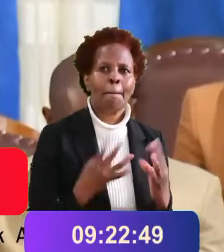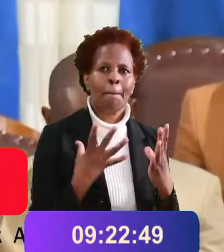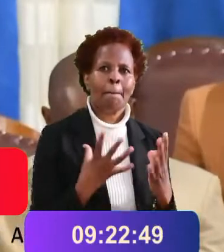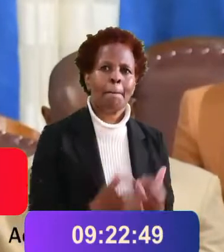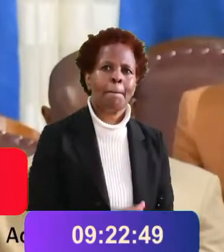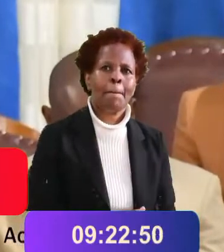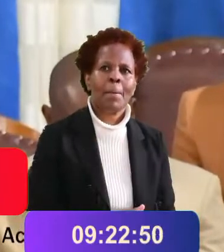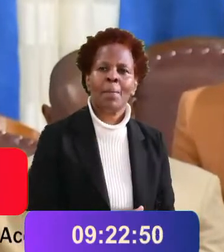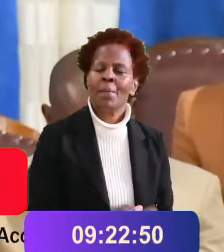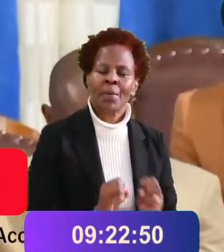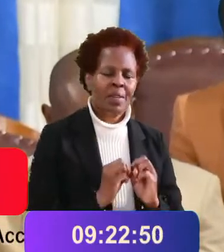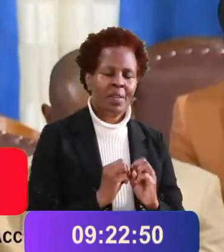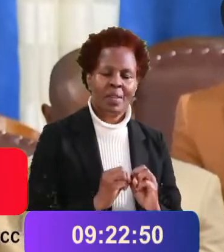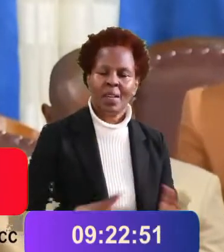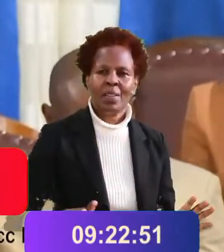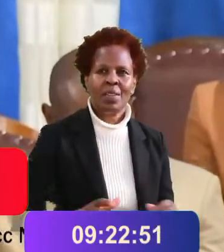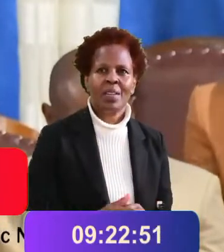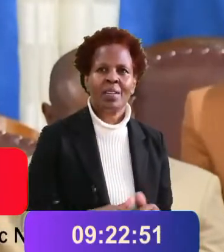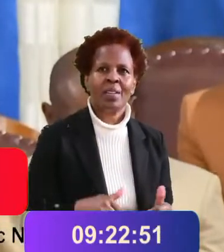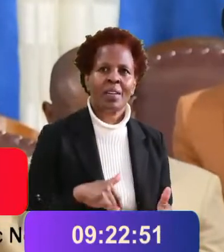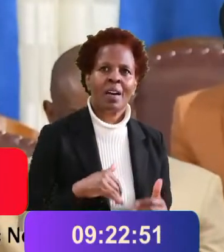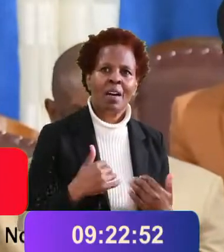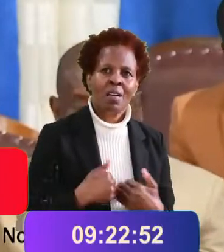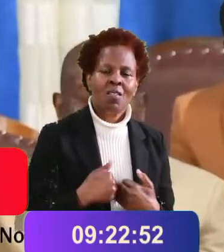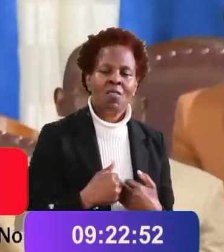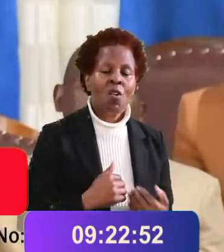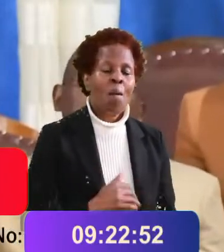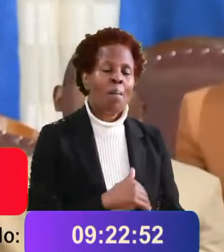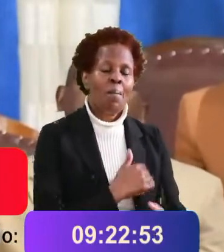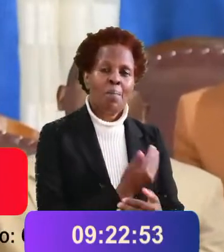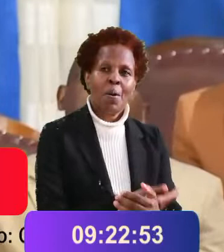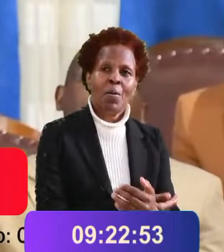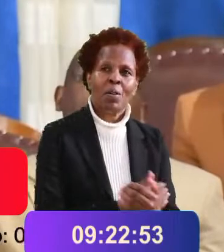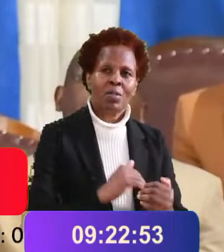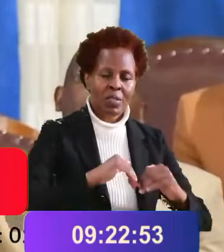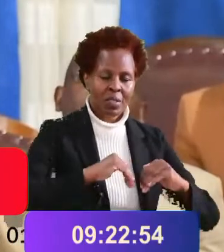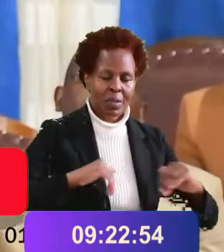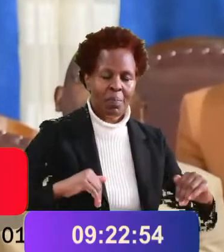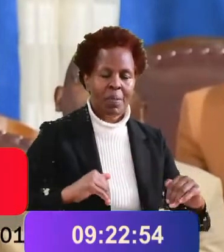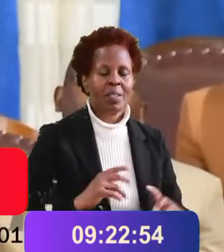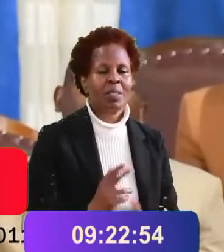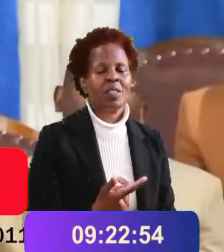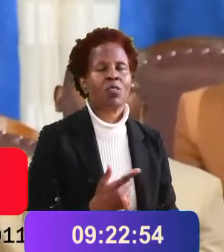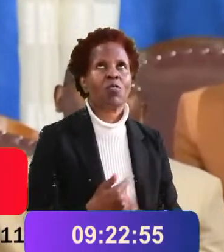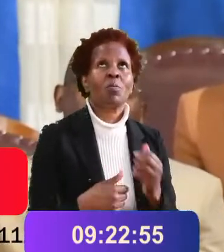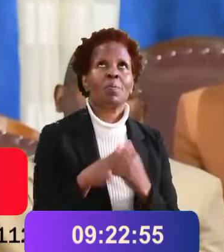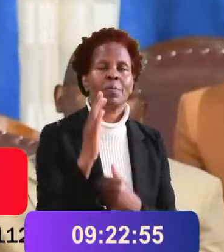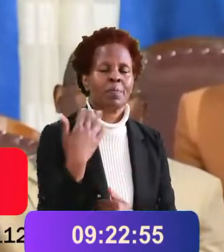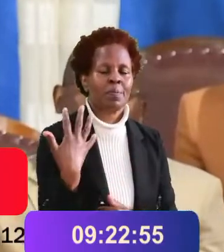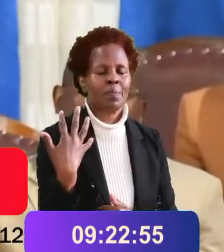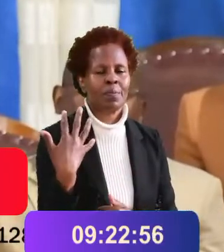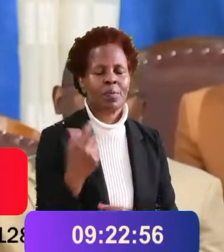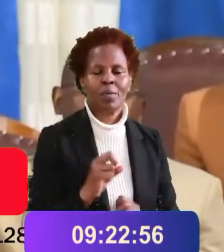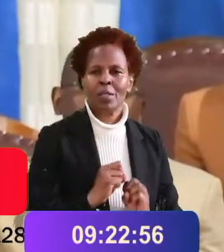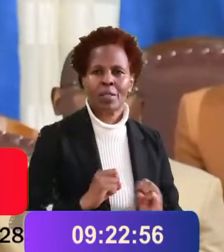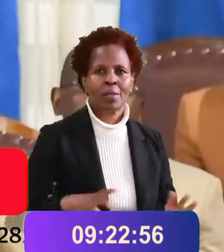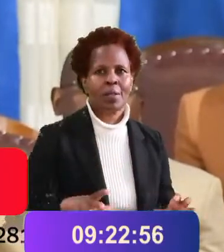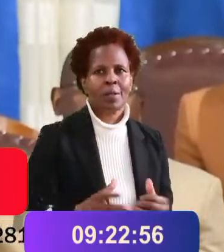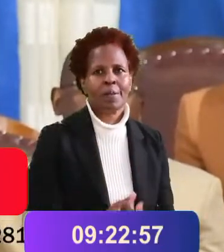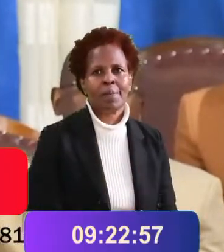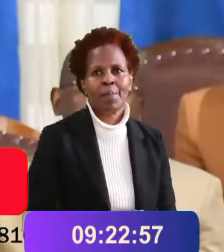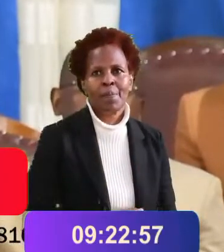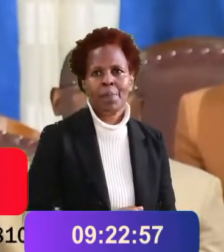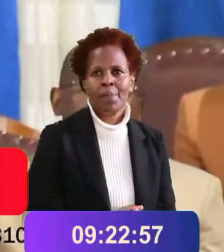No circumstance has power enough, says Paul, to tear us away from the hold of God. And